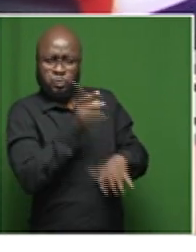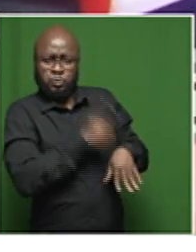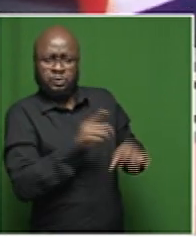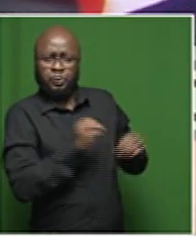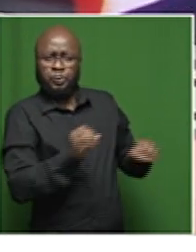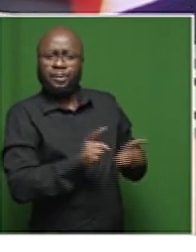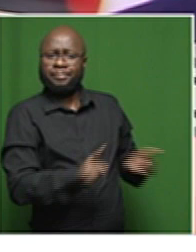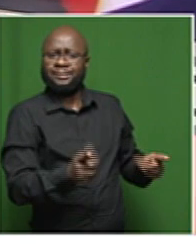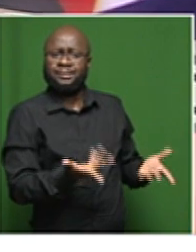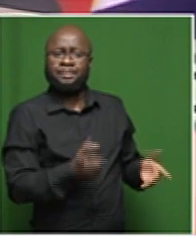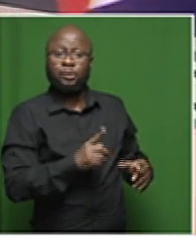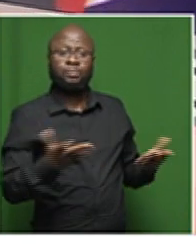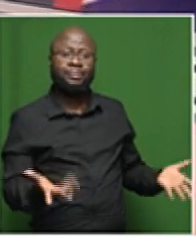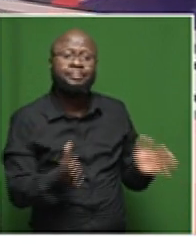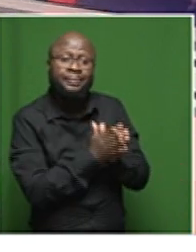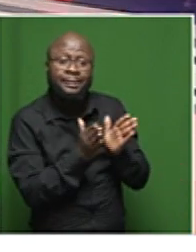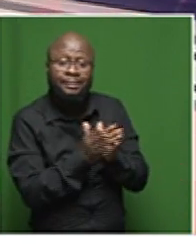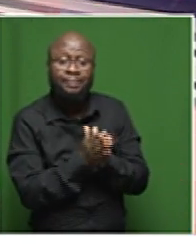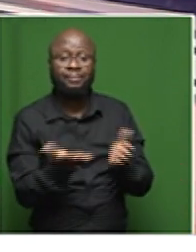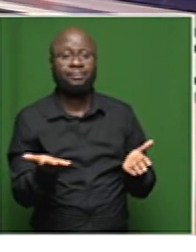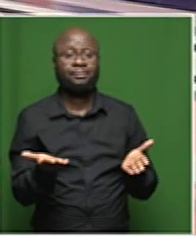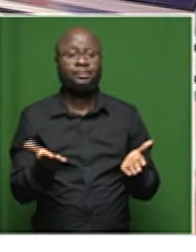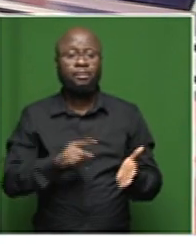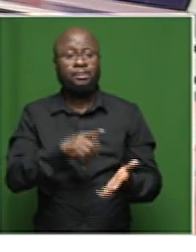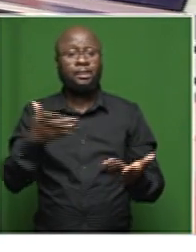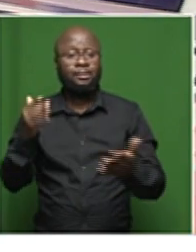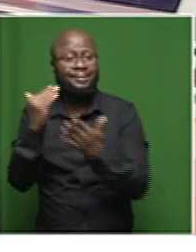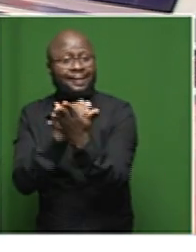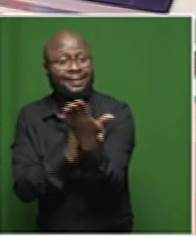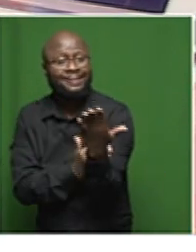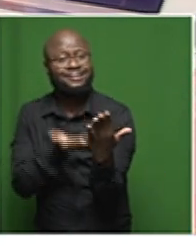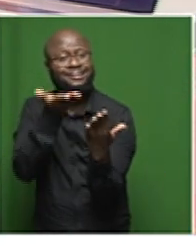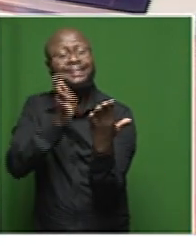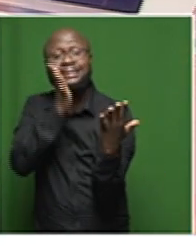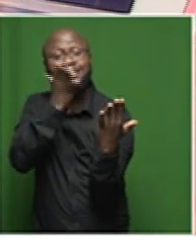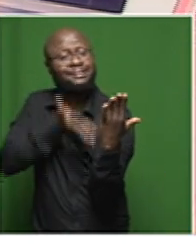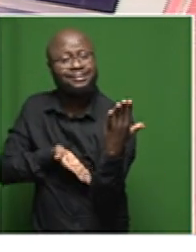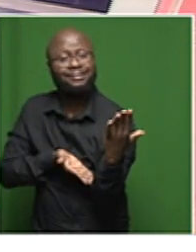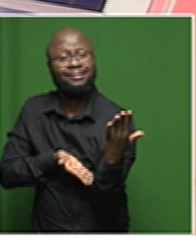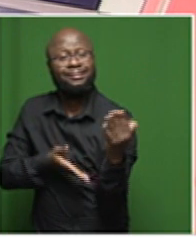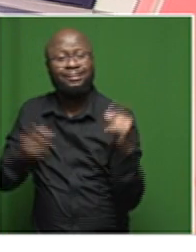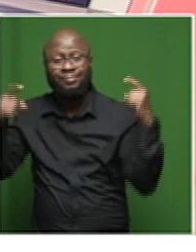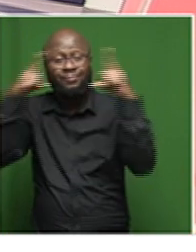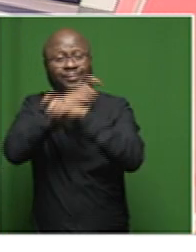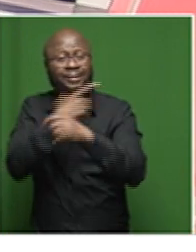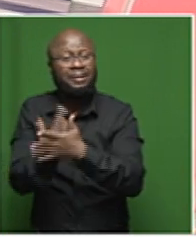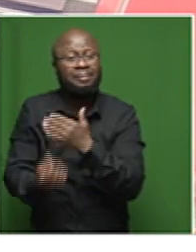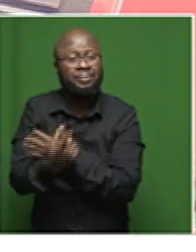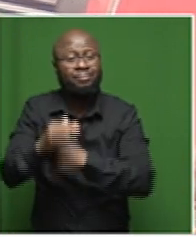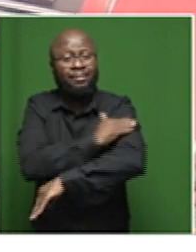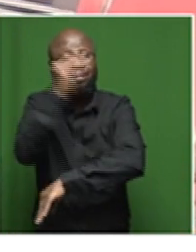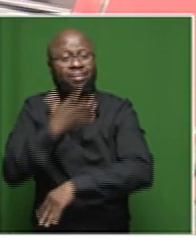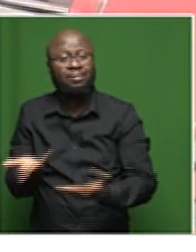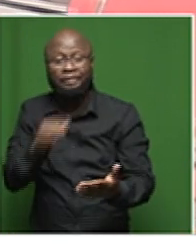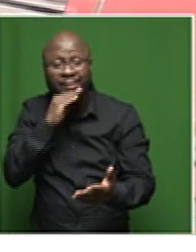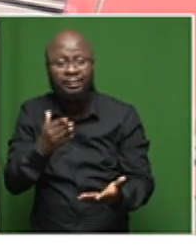it advisable for people, after all, I mean, that exhaustive list that you've just gave us about the complications that do happen with high blood pressure, that the moment